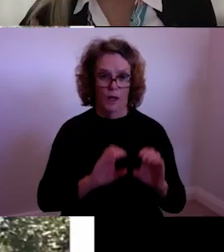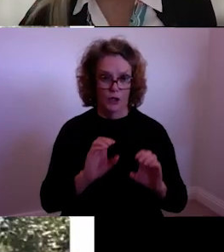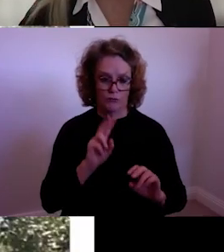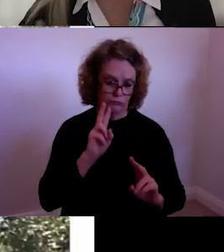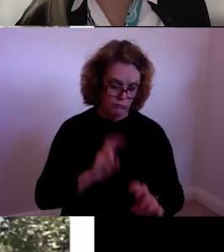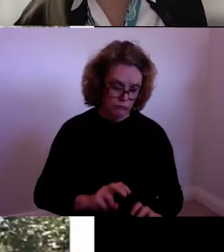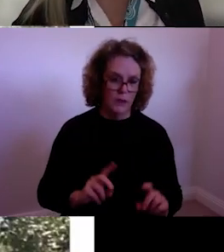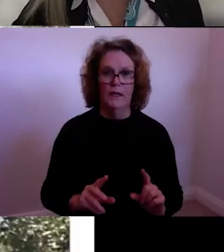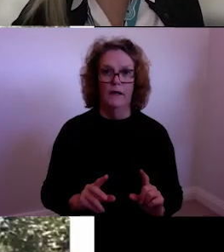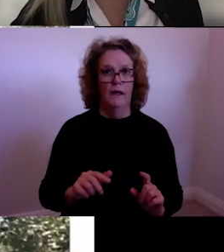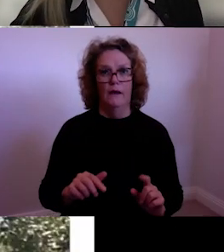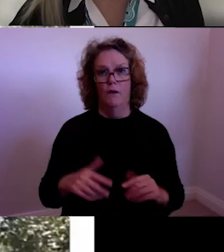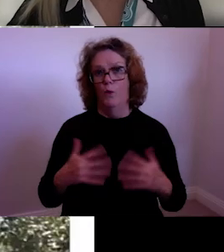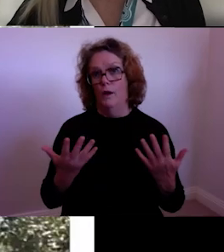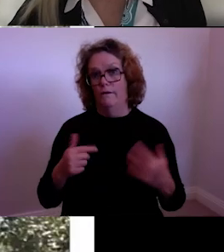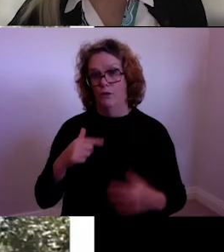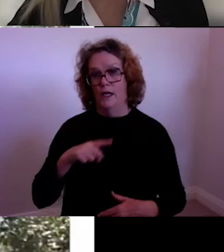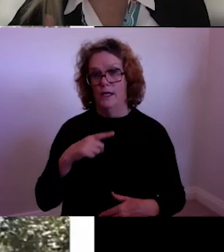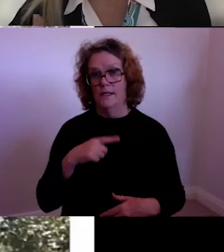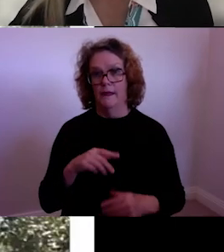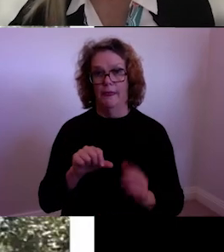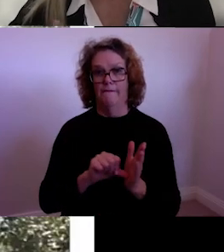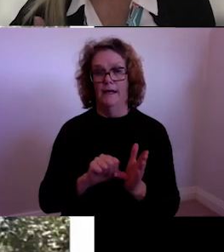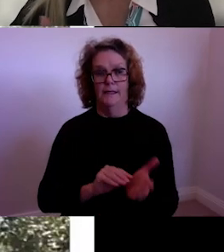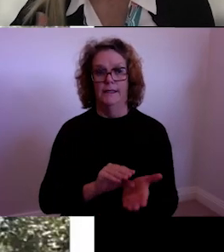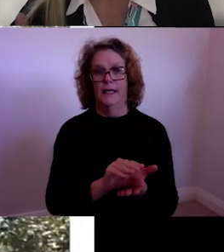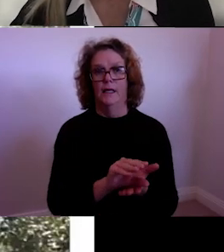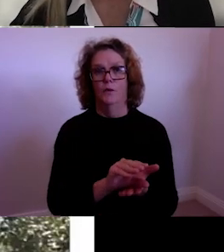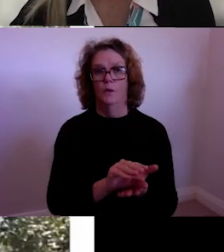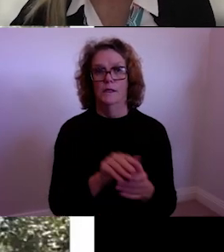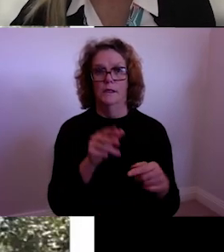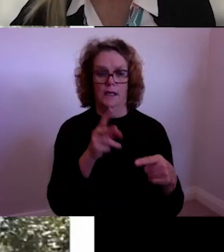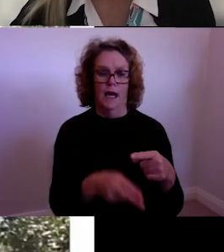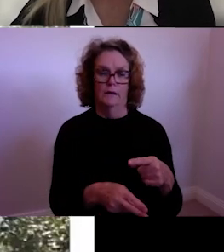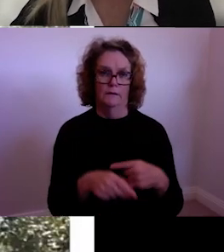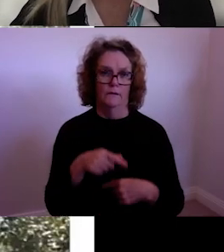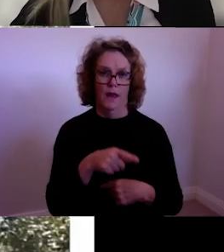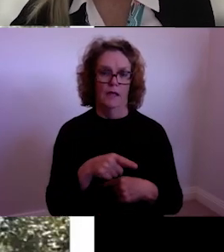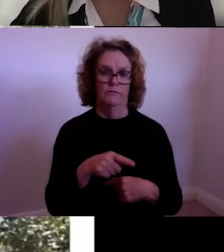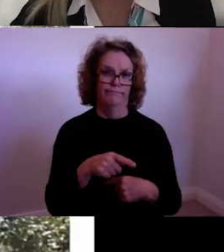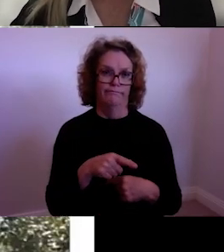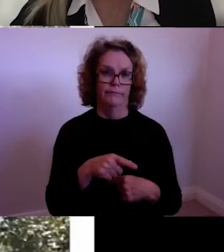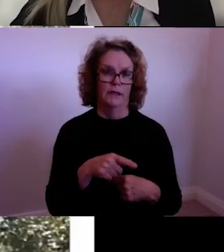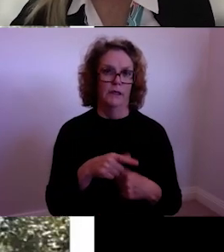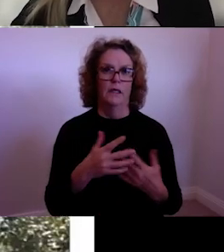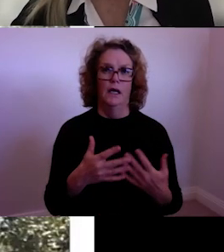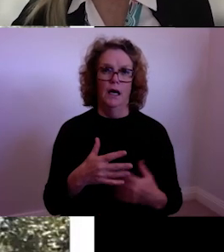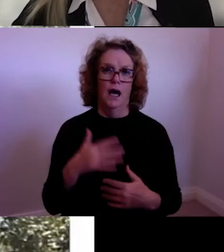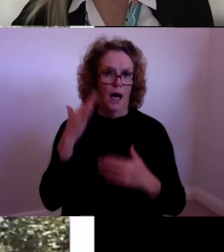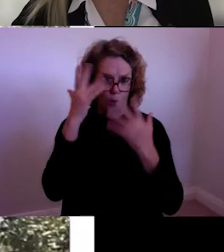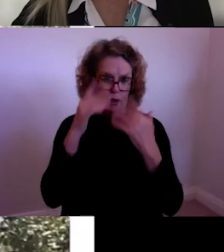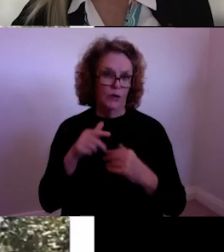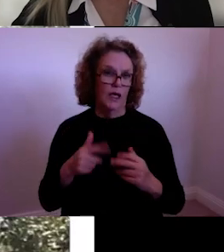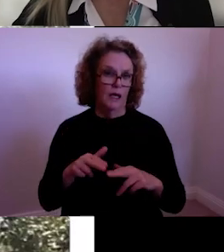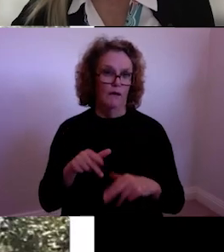to continue with that program. And I wonder if you could just reflect on how that changed, how you